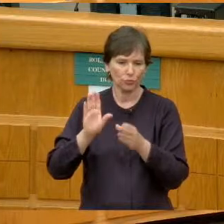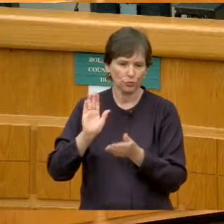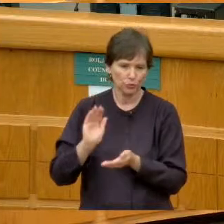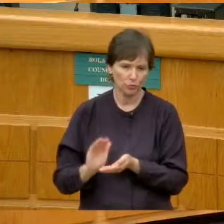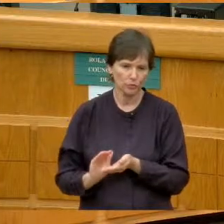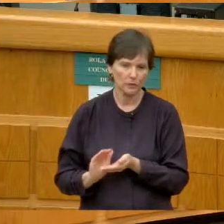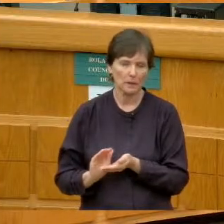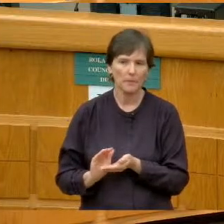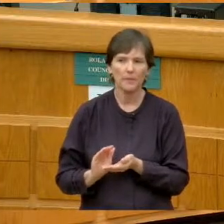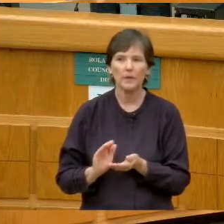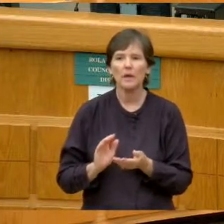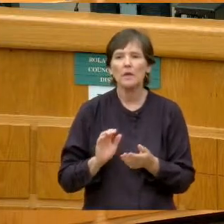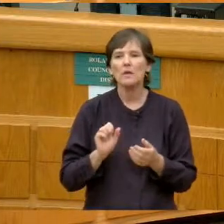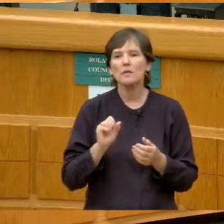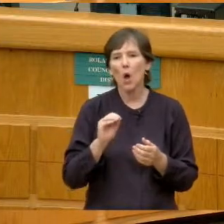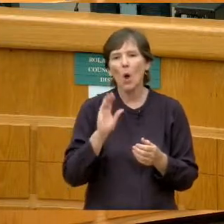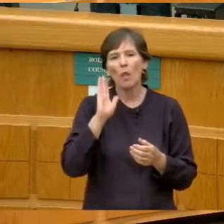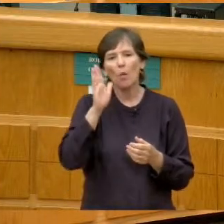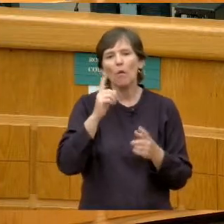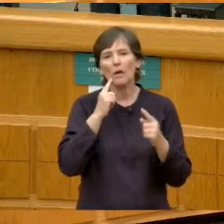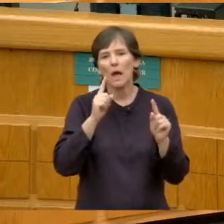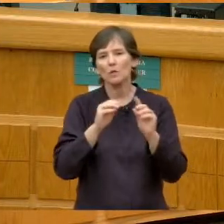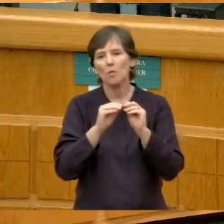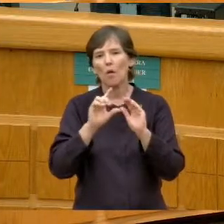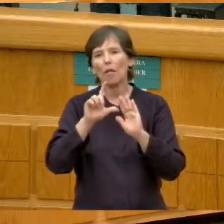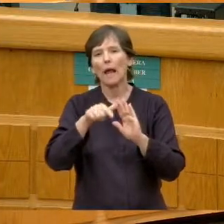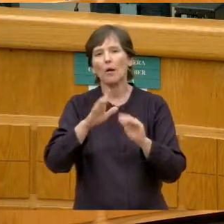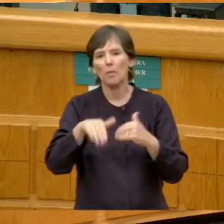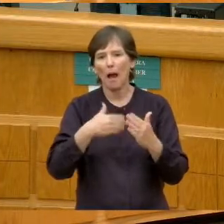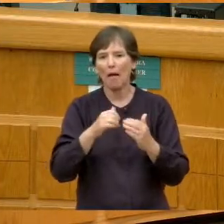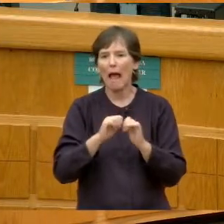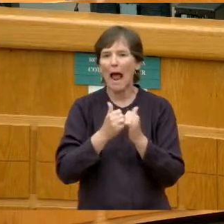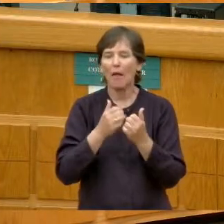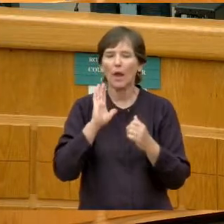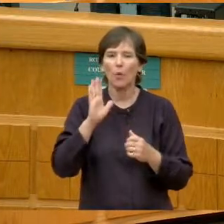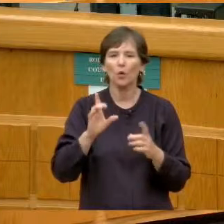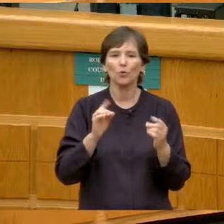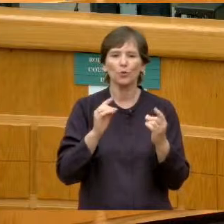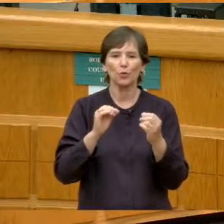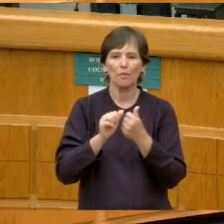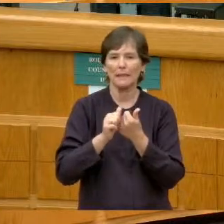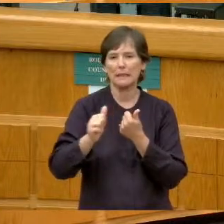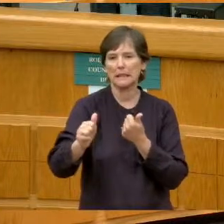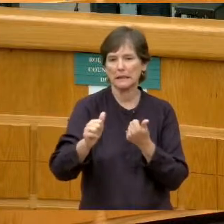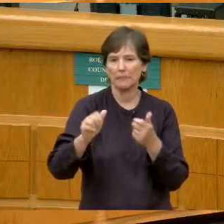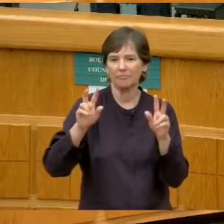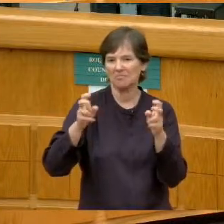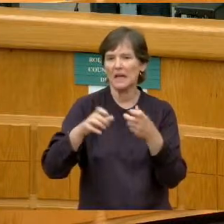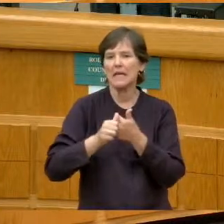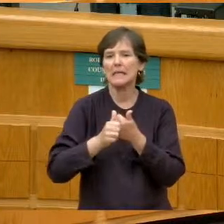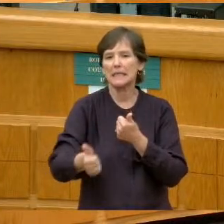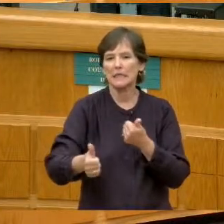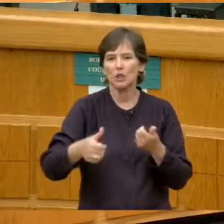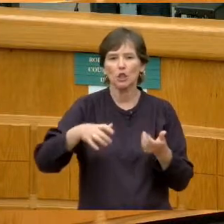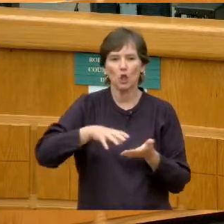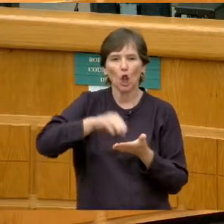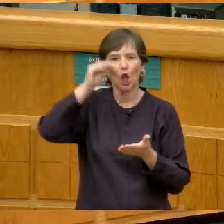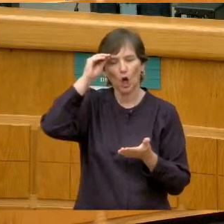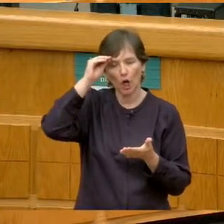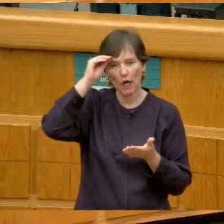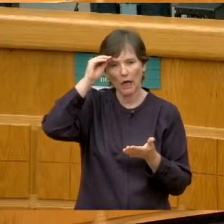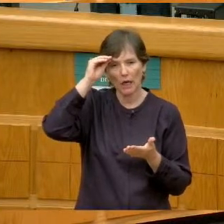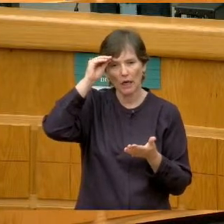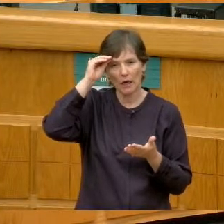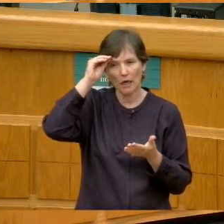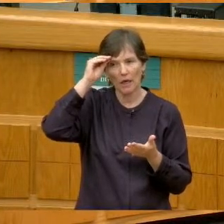what is the distant learning going to be consisting of, and it won't be the board taking a vote as to